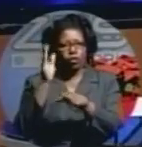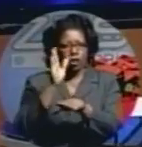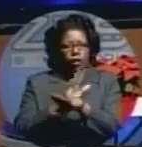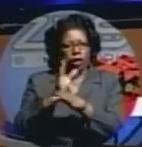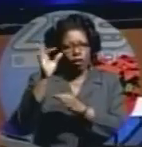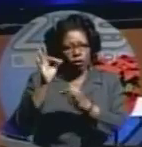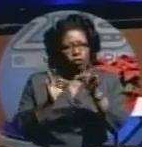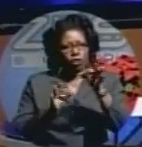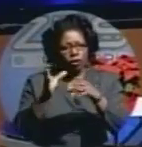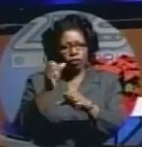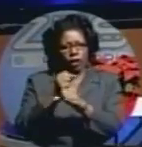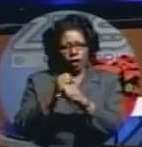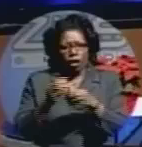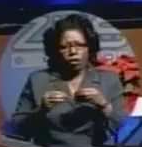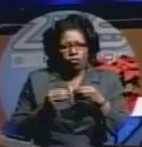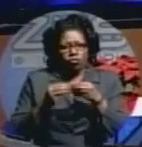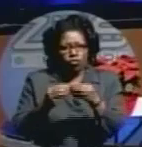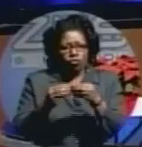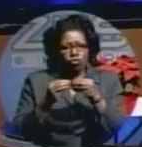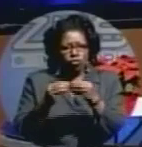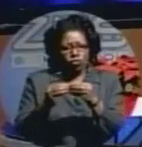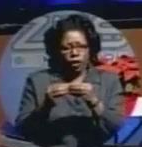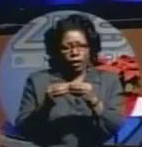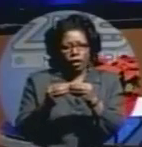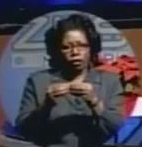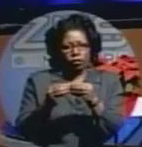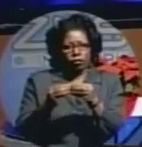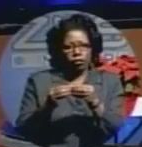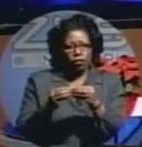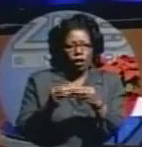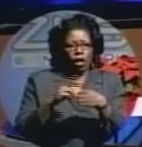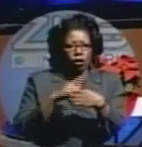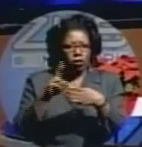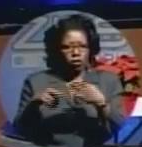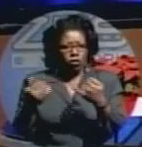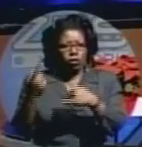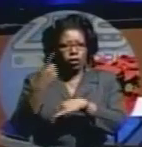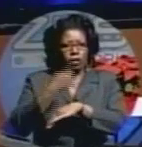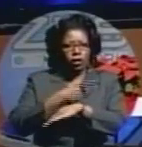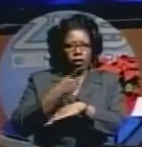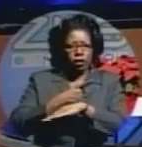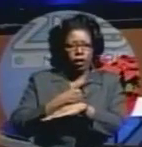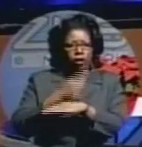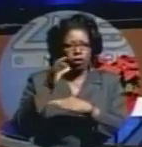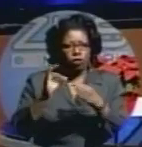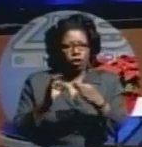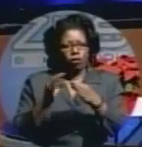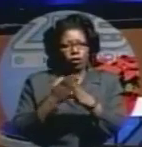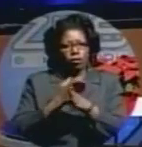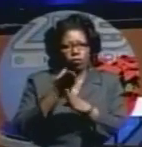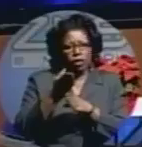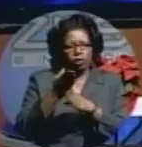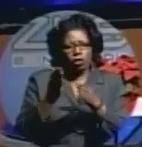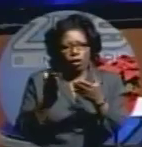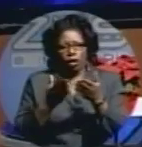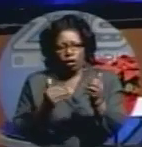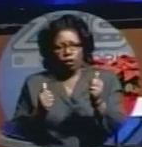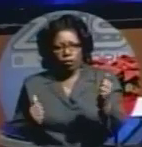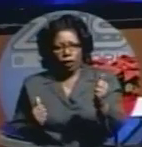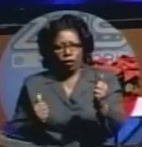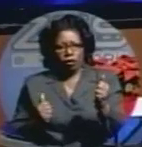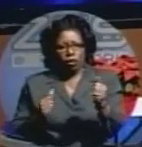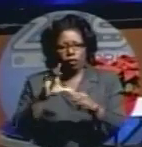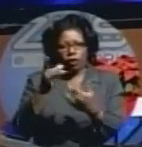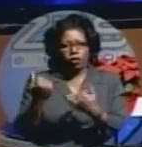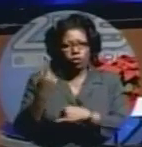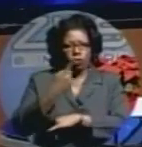a judge takes an extreme measure today in court. The unlawful sex trial of Kofi Goodman hit with a major setback after the discovery